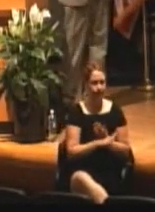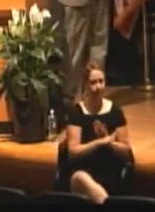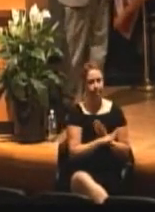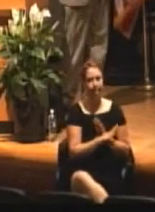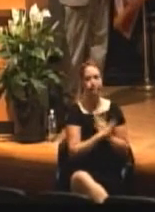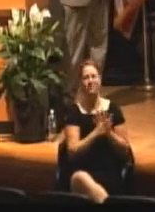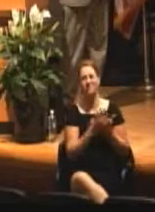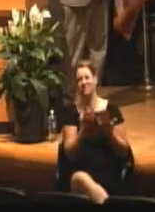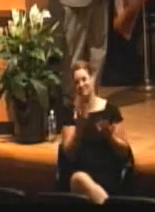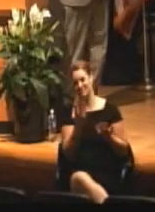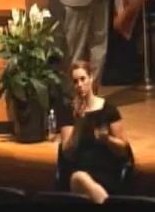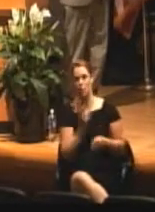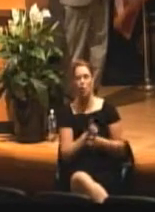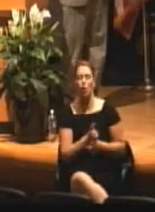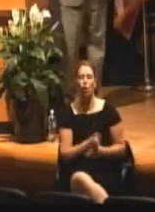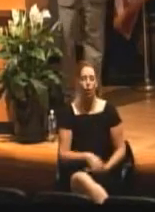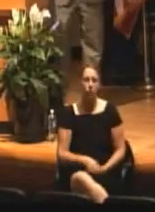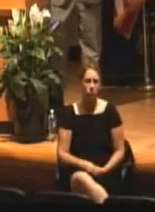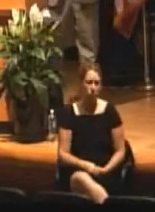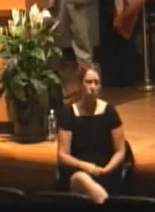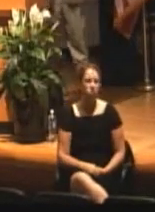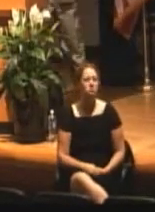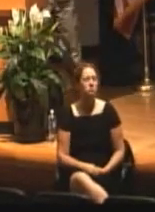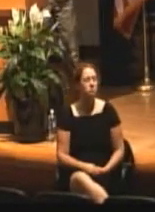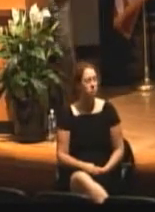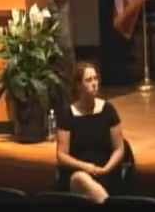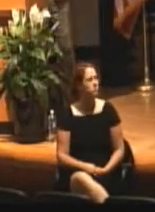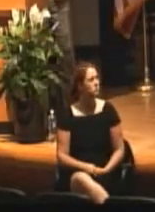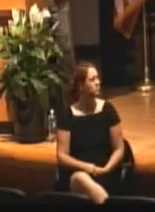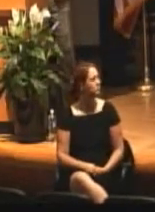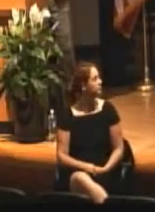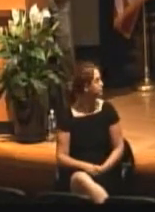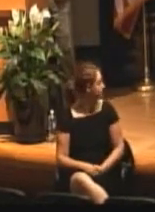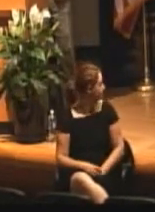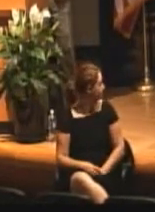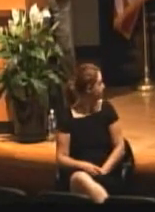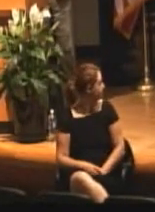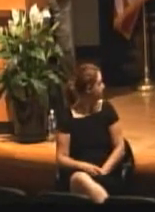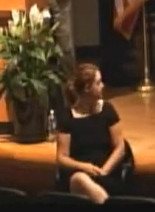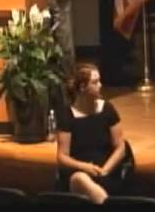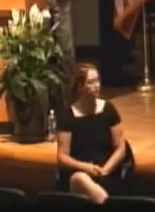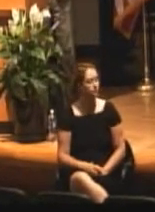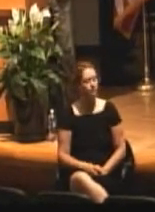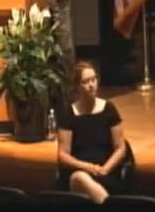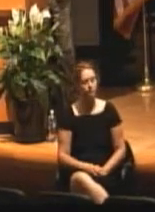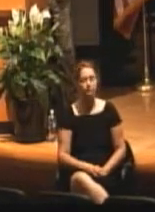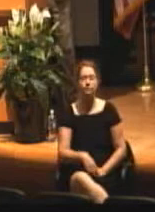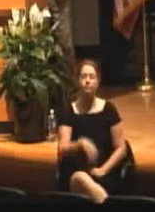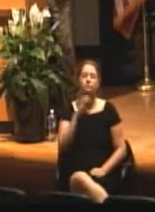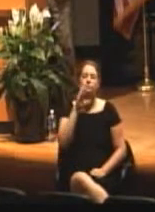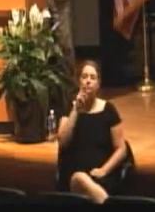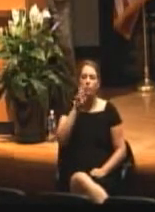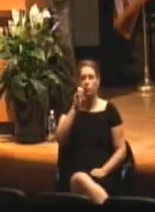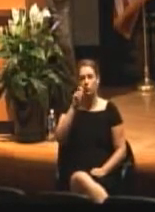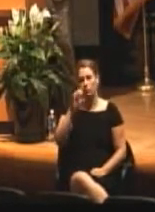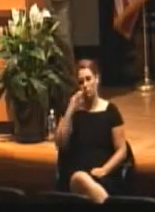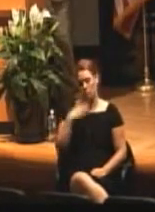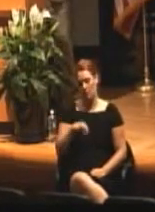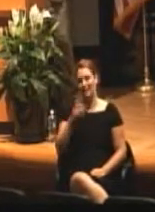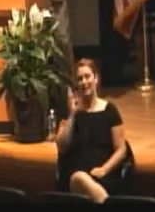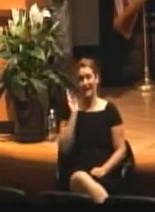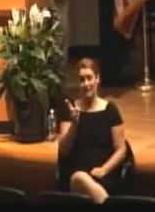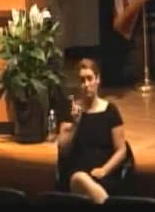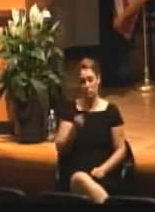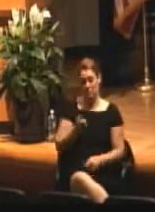way down the line so it gets less and less weight attached to it. The credit history itself is